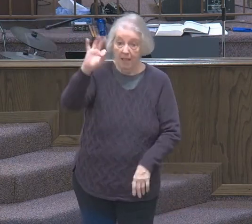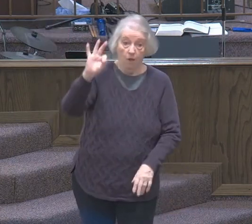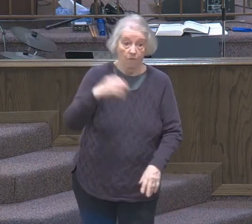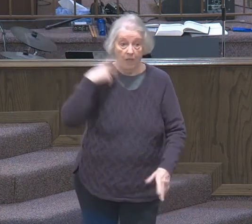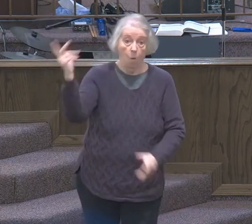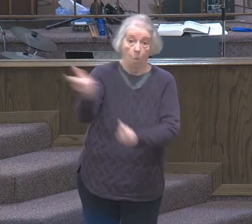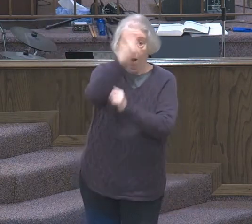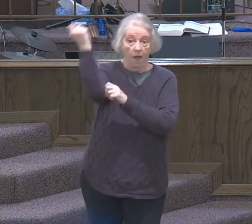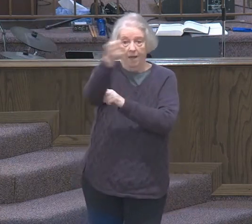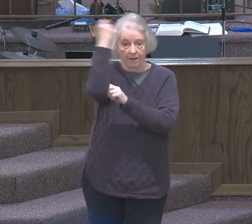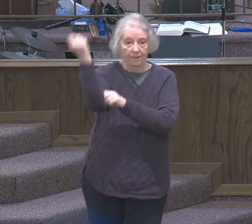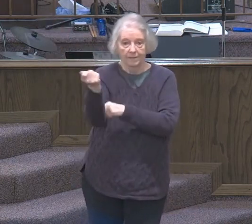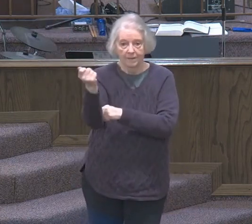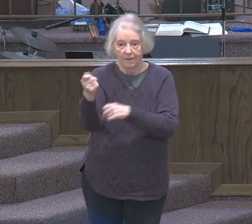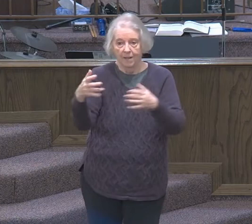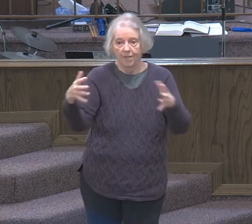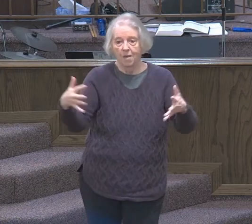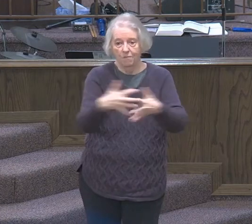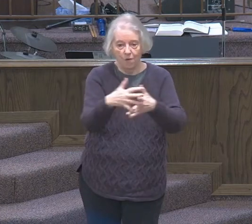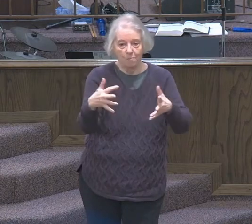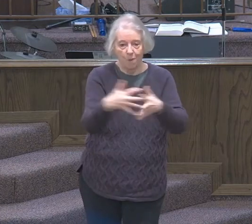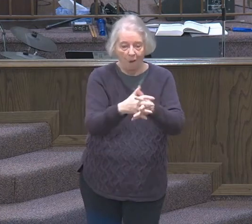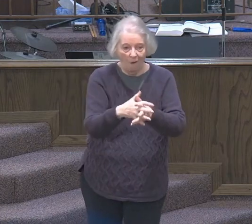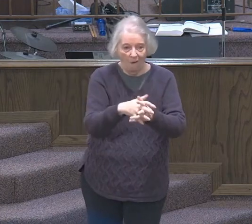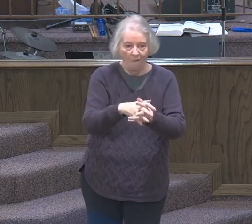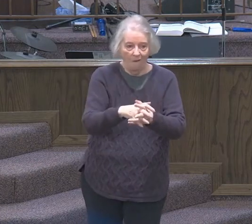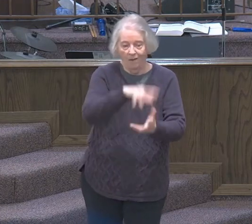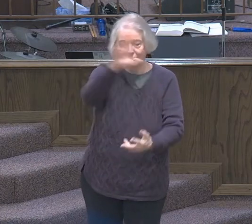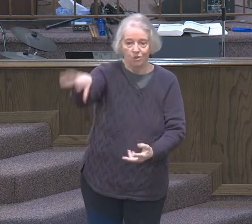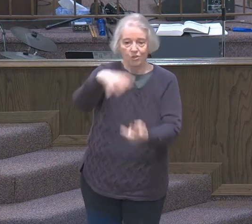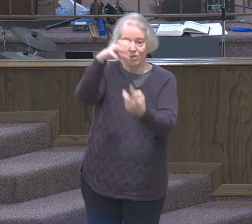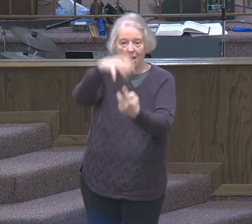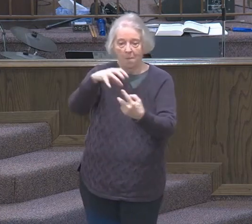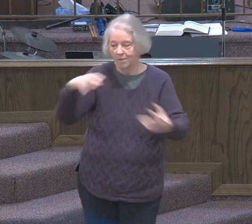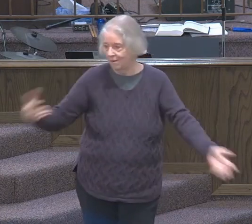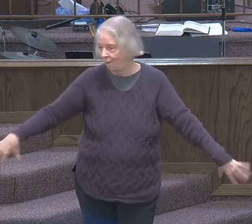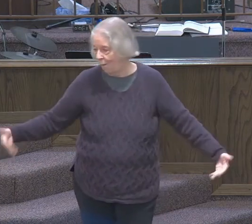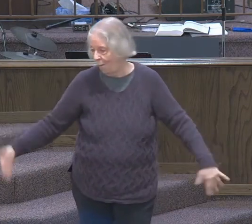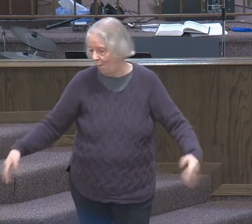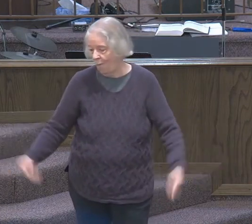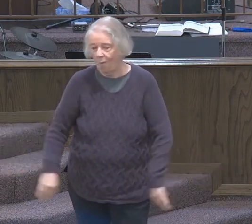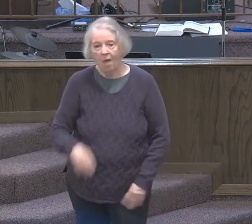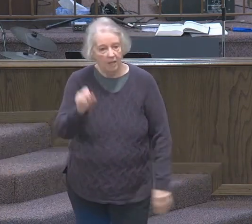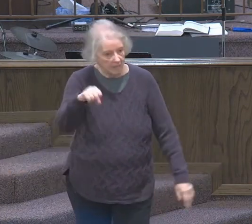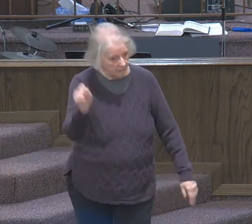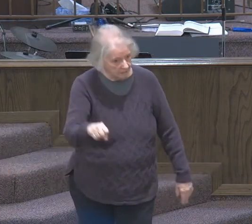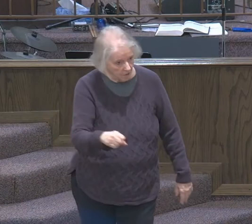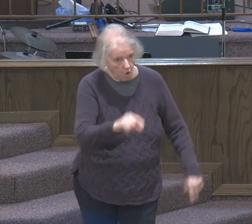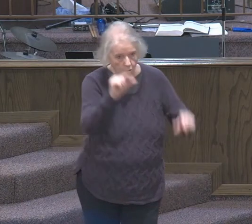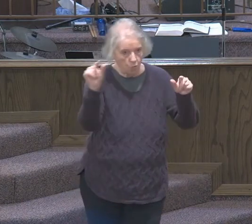and singing their praises. They were a great football team. They are a great football